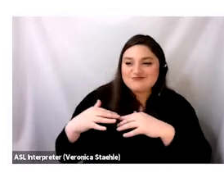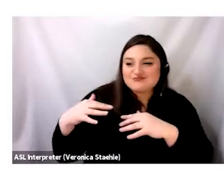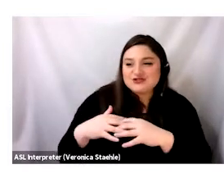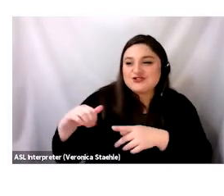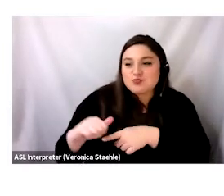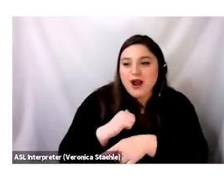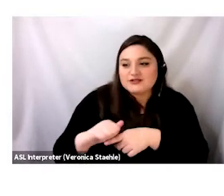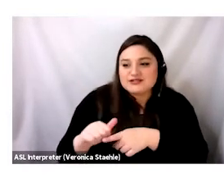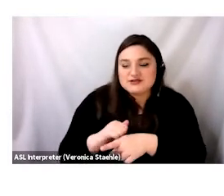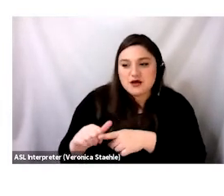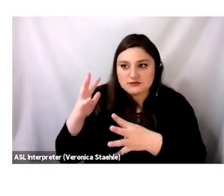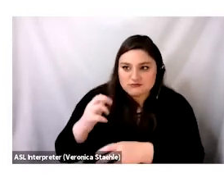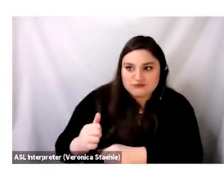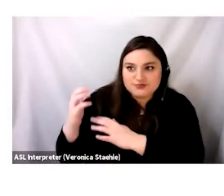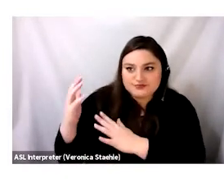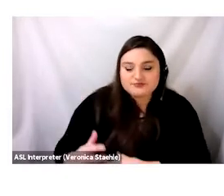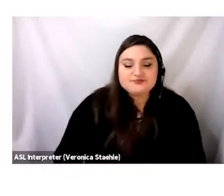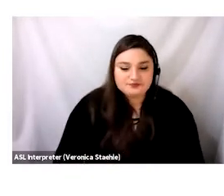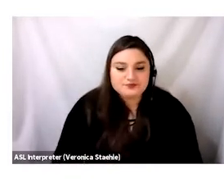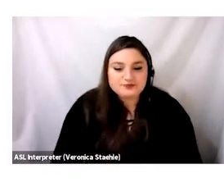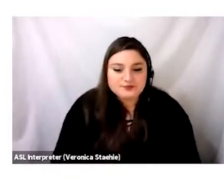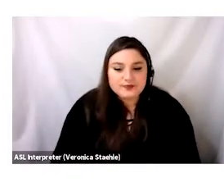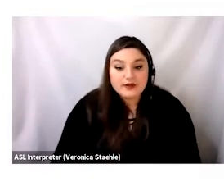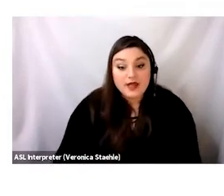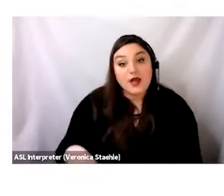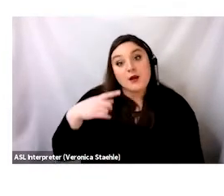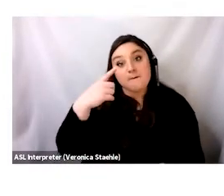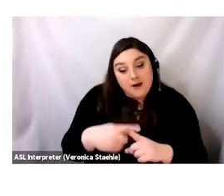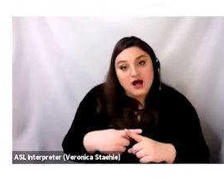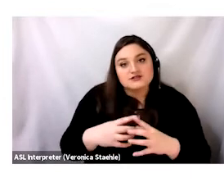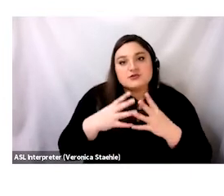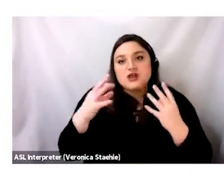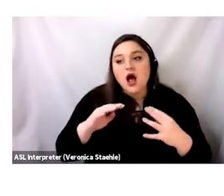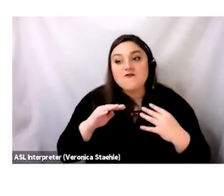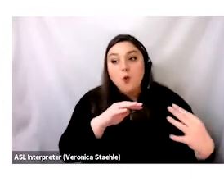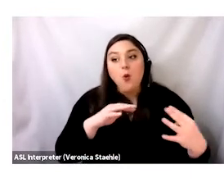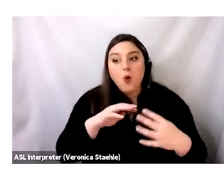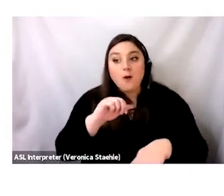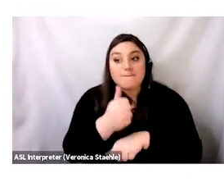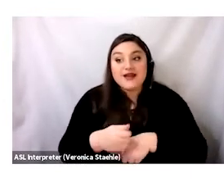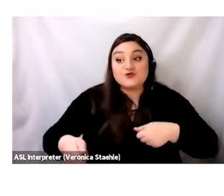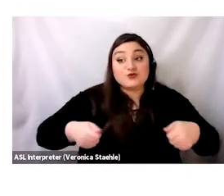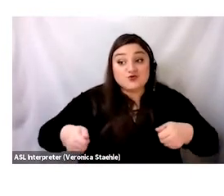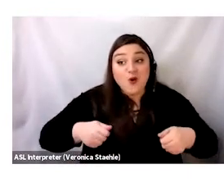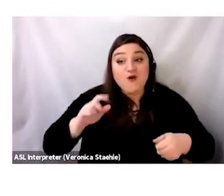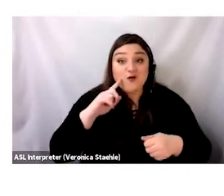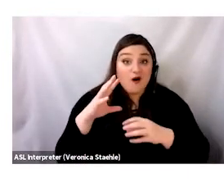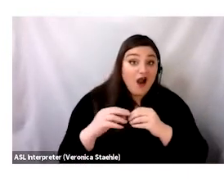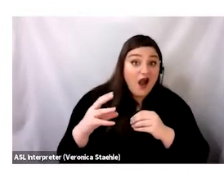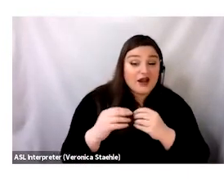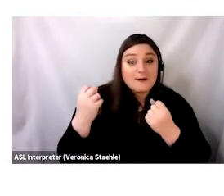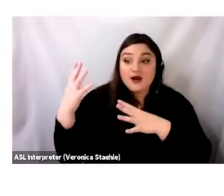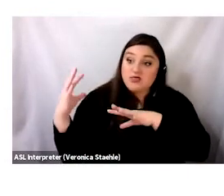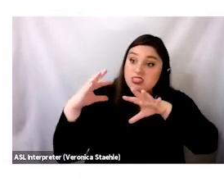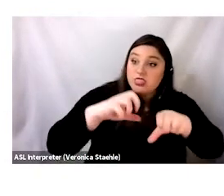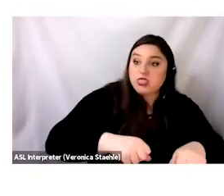about. Also, the aggressive war-based control of cotton allowed Europe to dominate the century-old worlds of cotton and centralize them